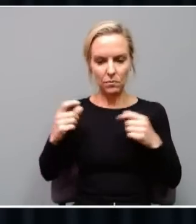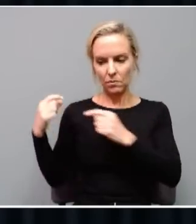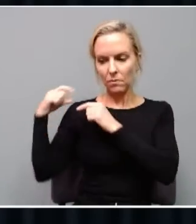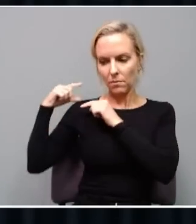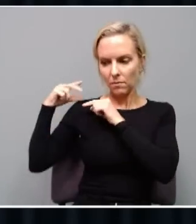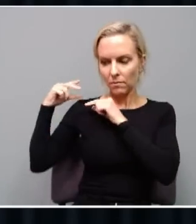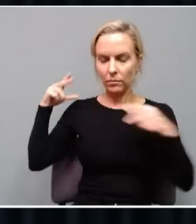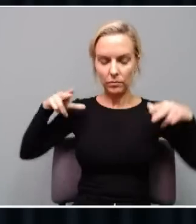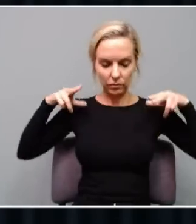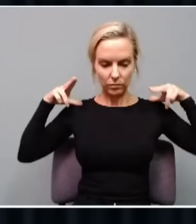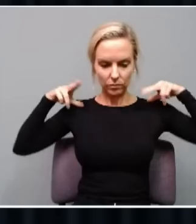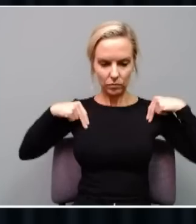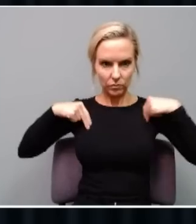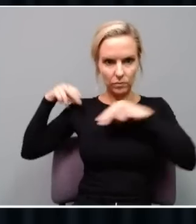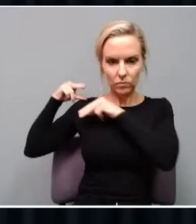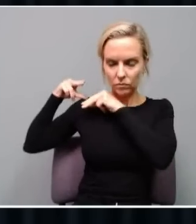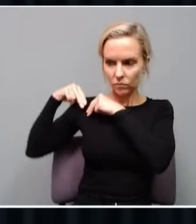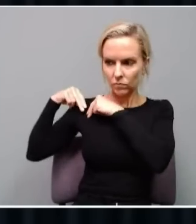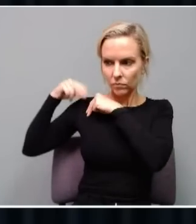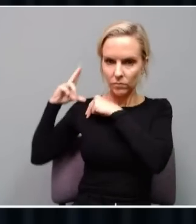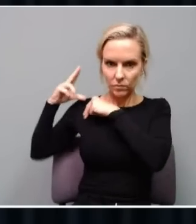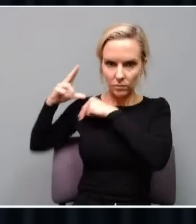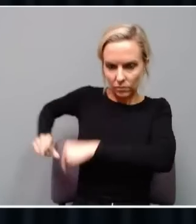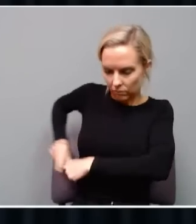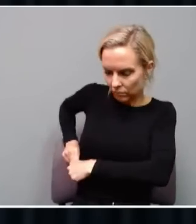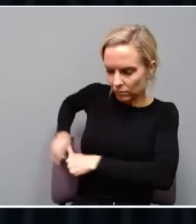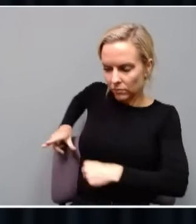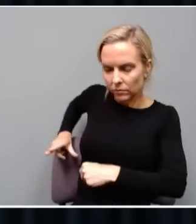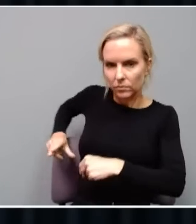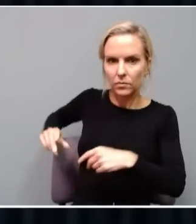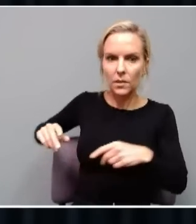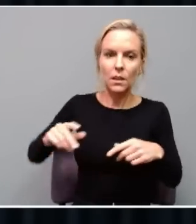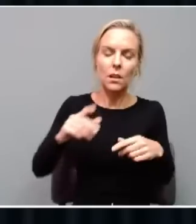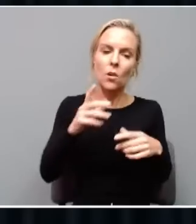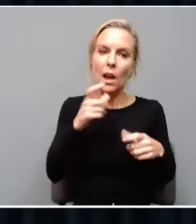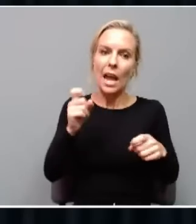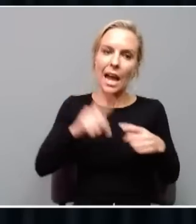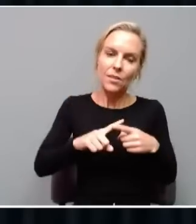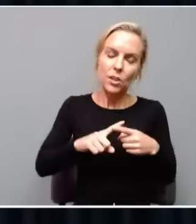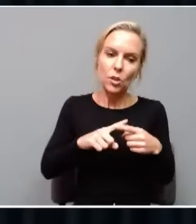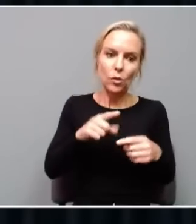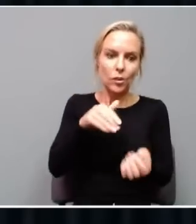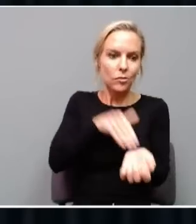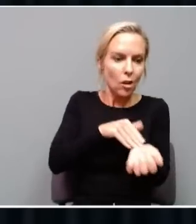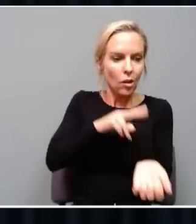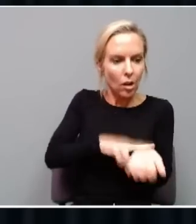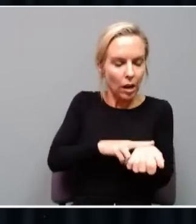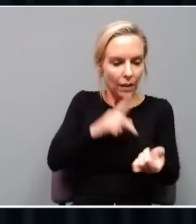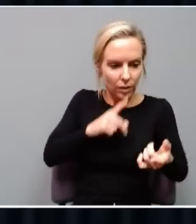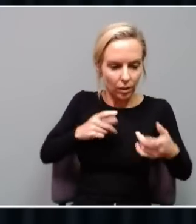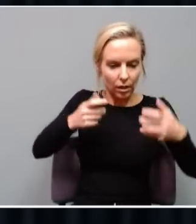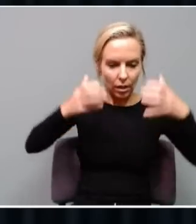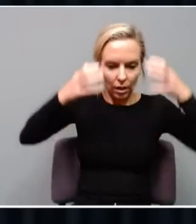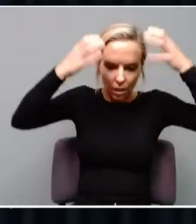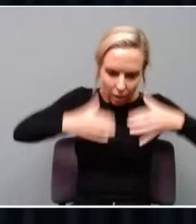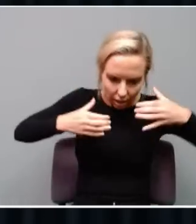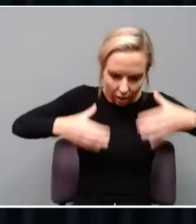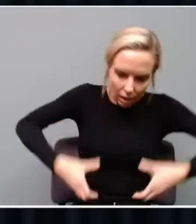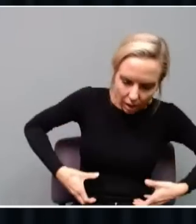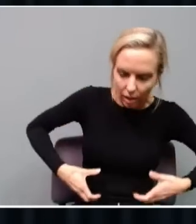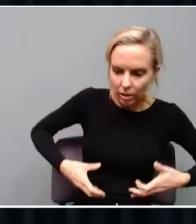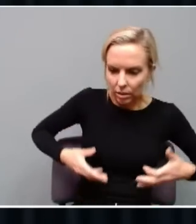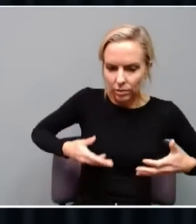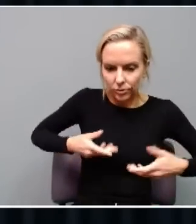that doctors and nurses do not have to spend a whole lot of time taking their PPE on and off.